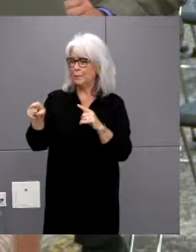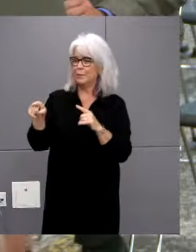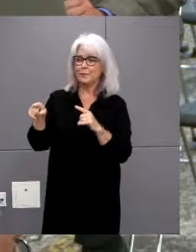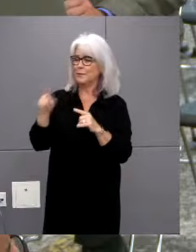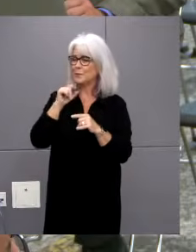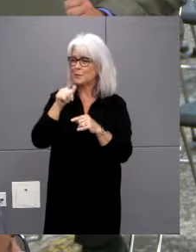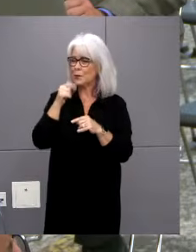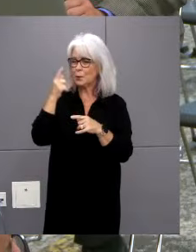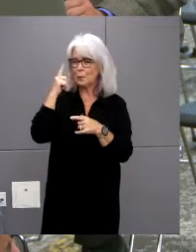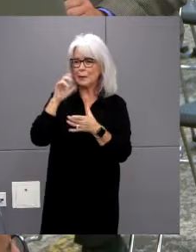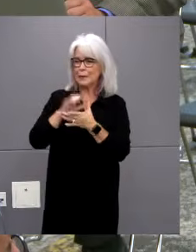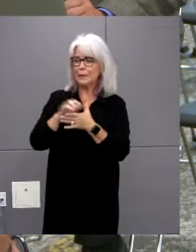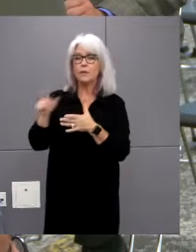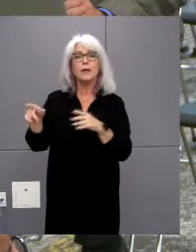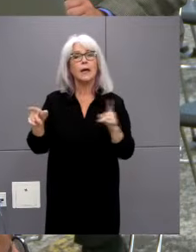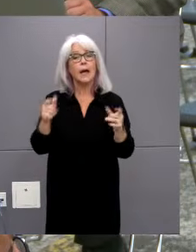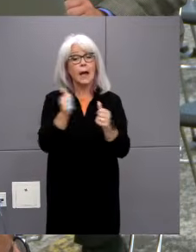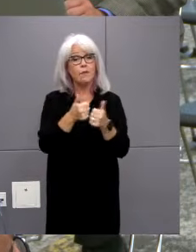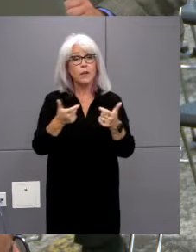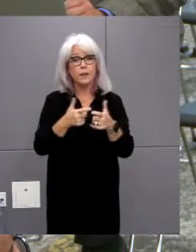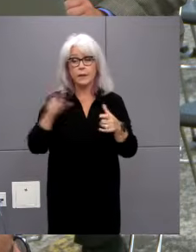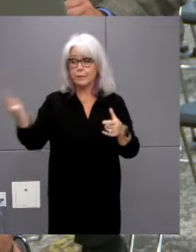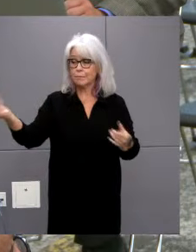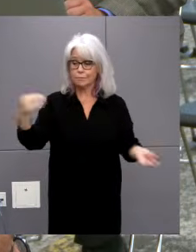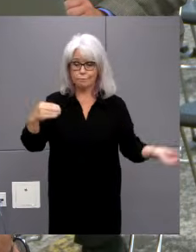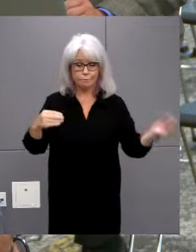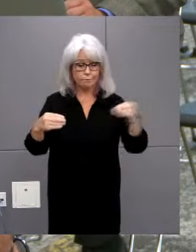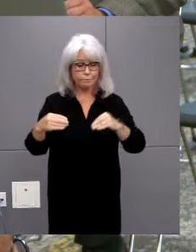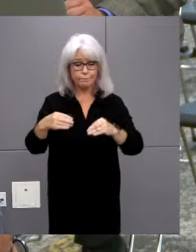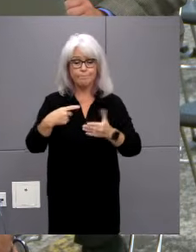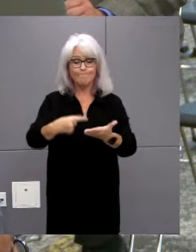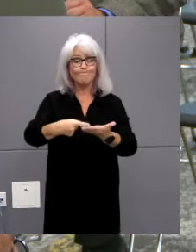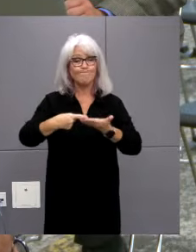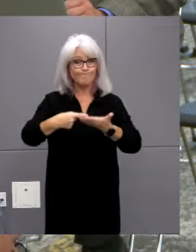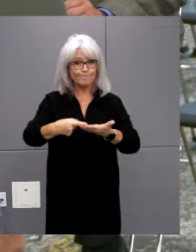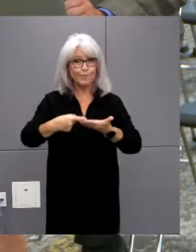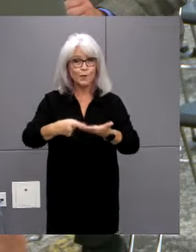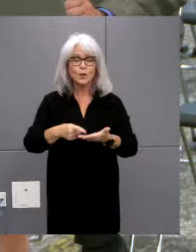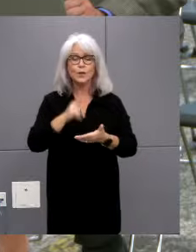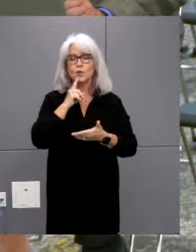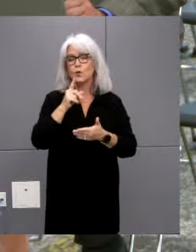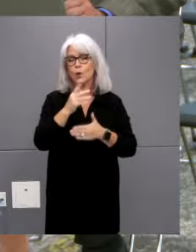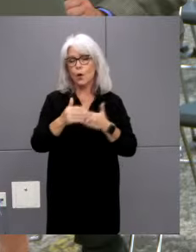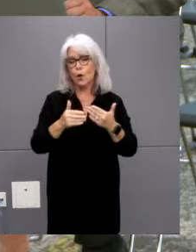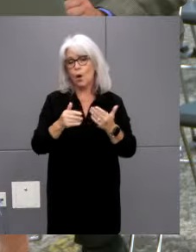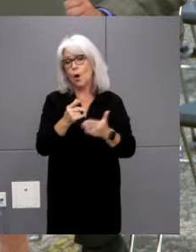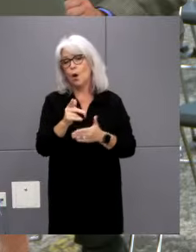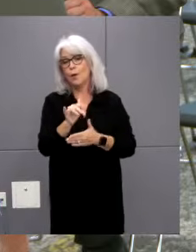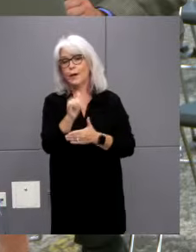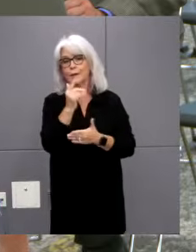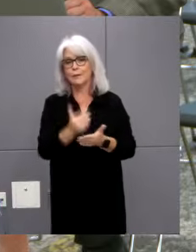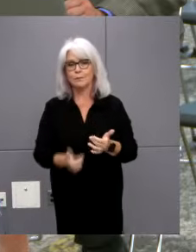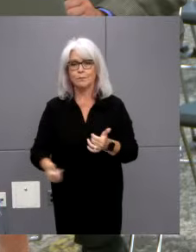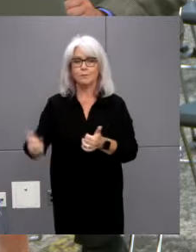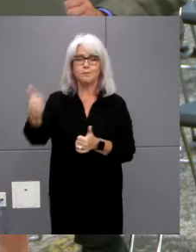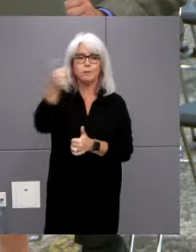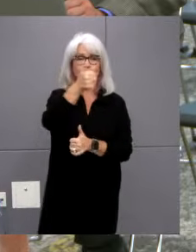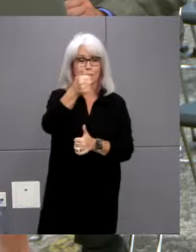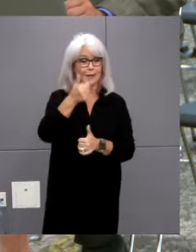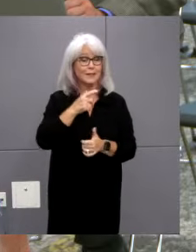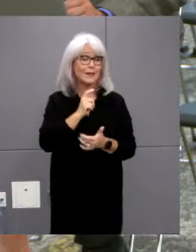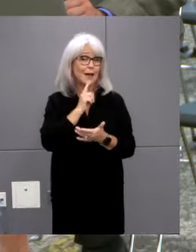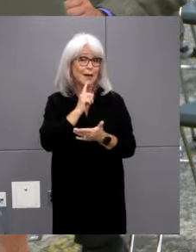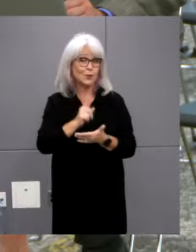is that everything is put to the middle of the table for discussion. Truth always rises to the top. It's actually written in the law